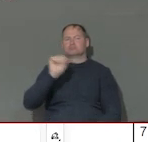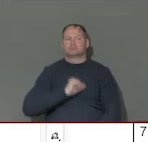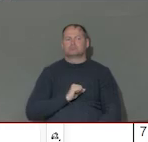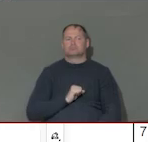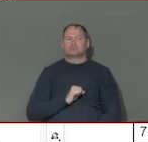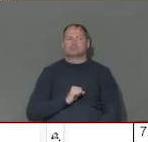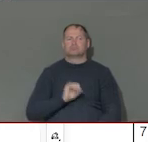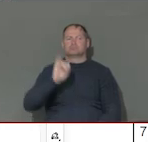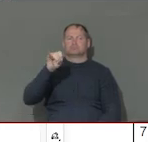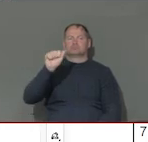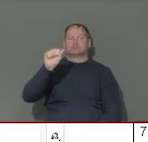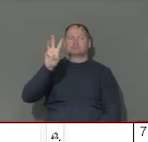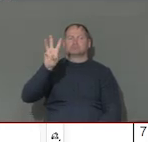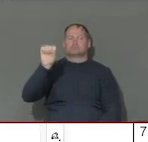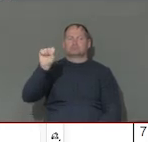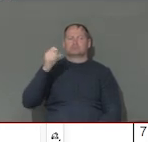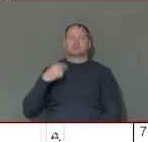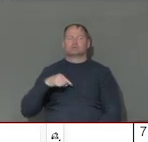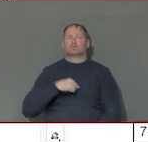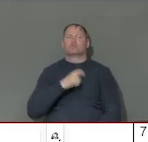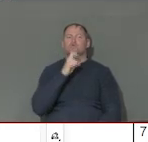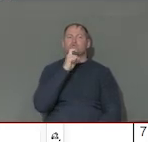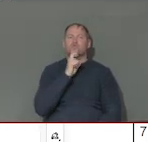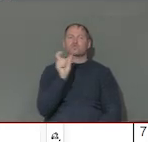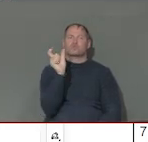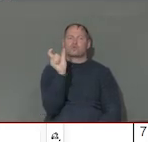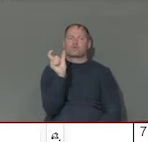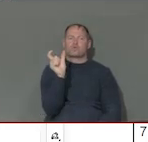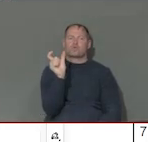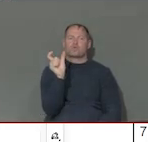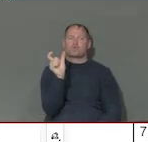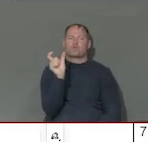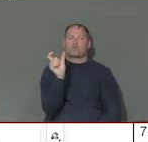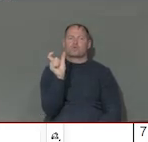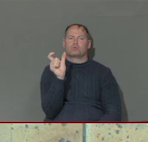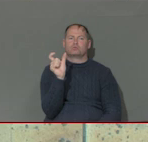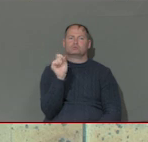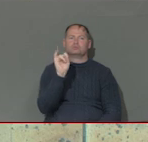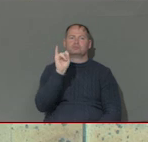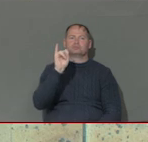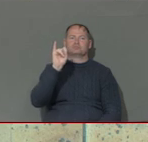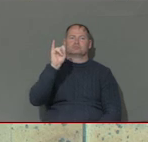The jaws, we only use the term prognathous.